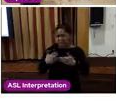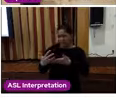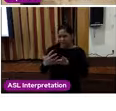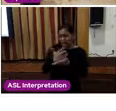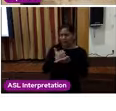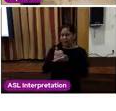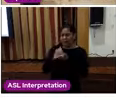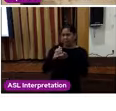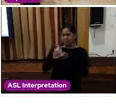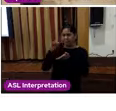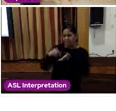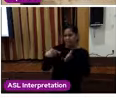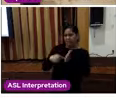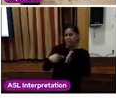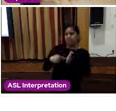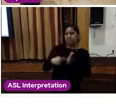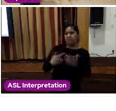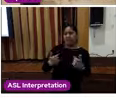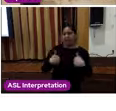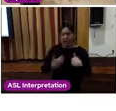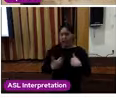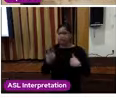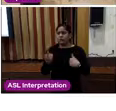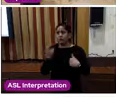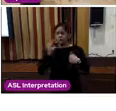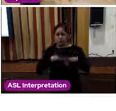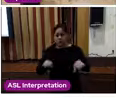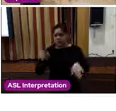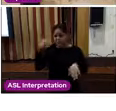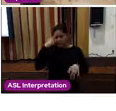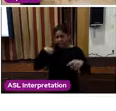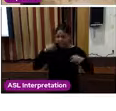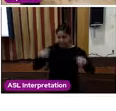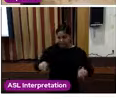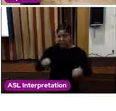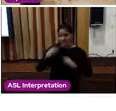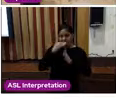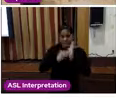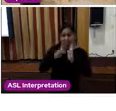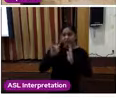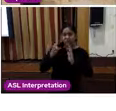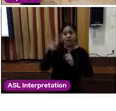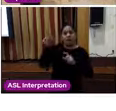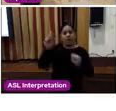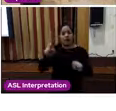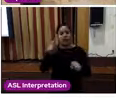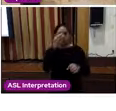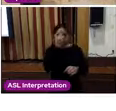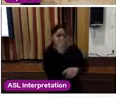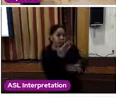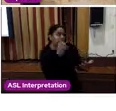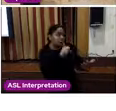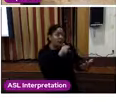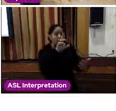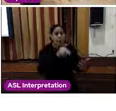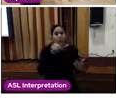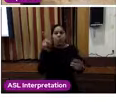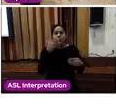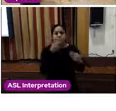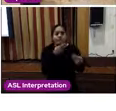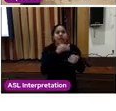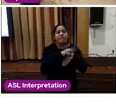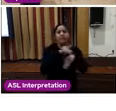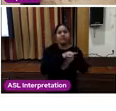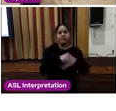have, two kids, do you think I should do it? And they'll be able to give you some advice and some feedback right off the